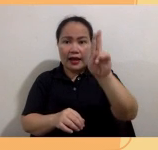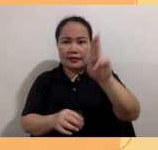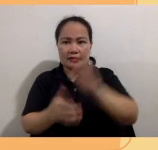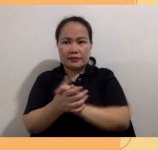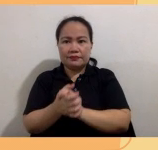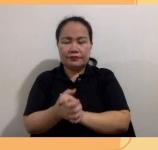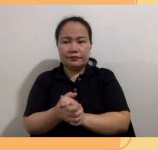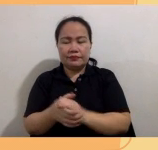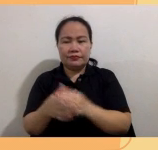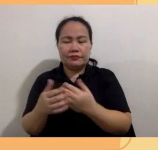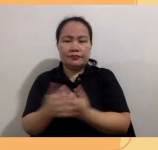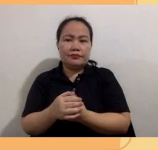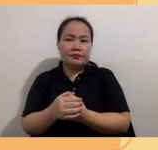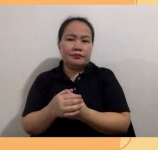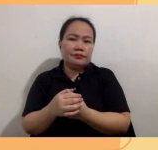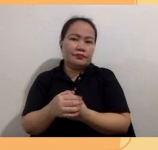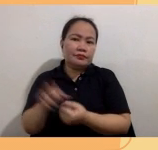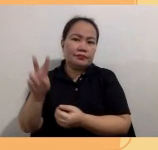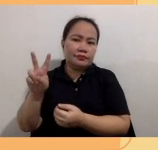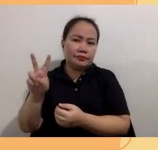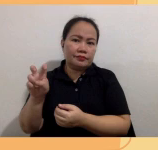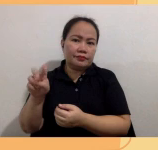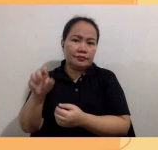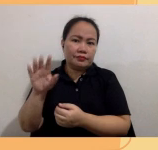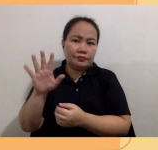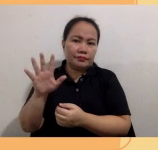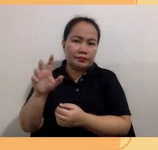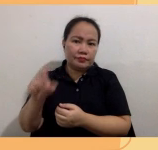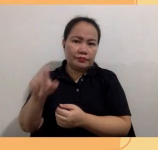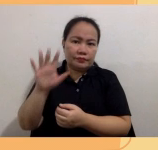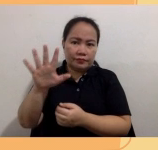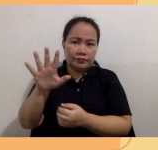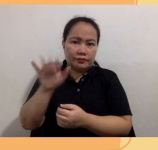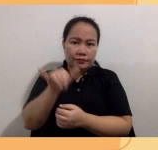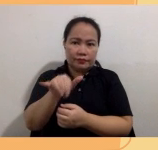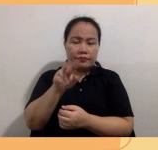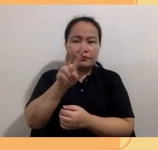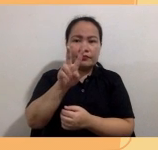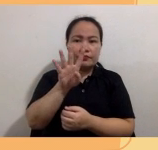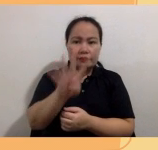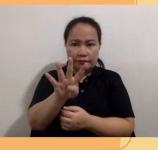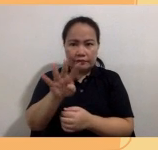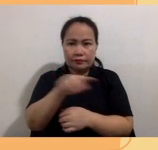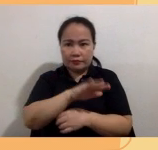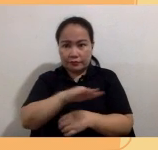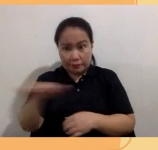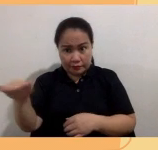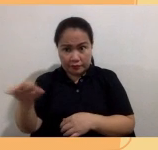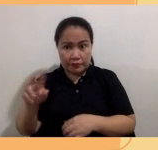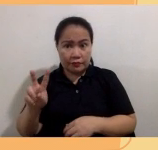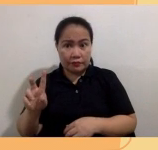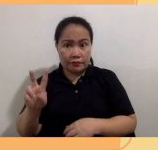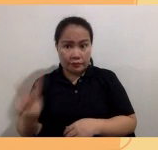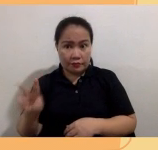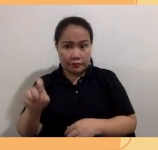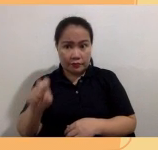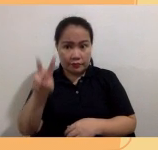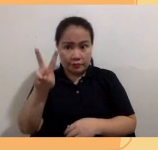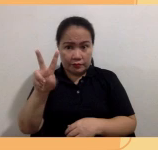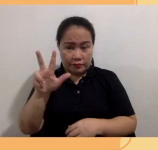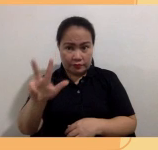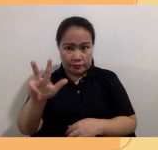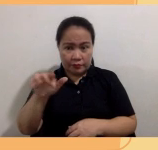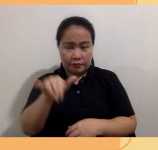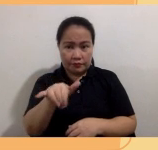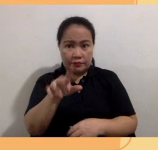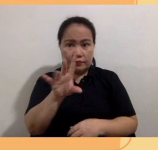Next, I have 12x raised to 5, y raised to 4, over 2x raised to 3, y raised to 7. So, factor